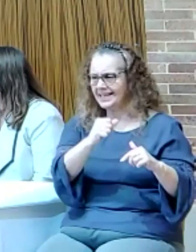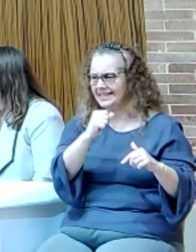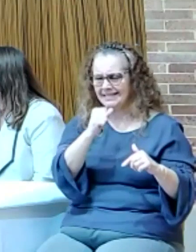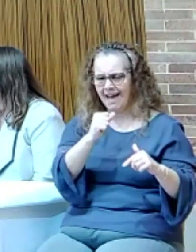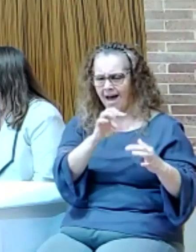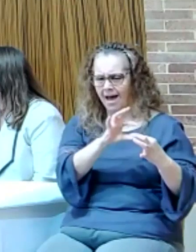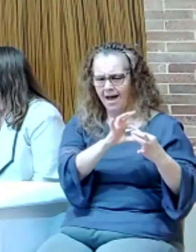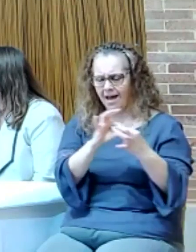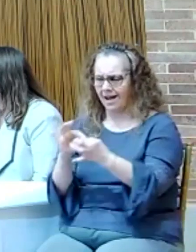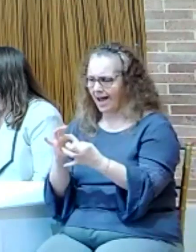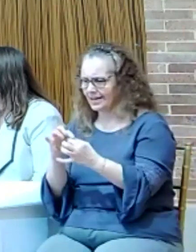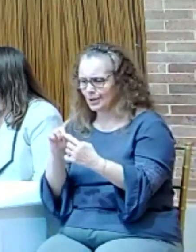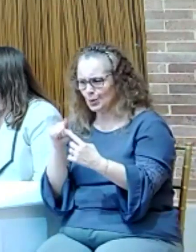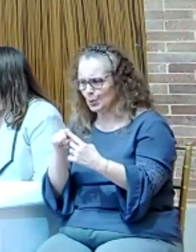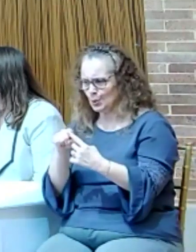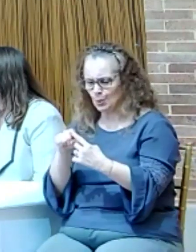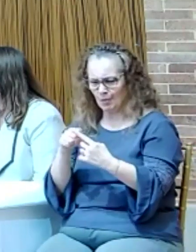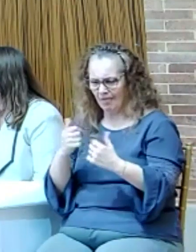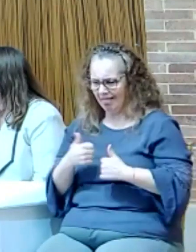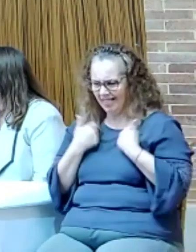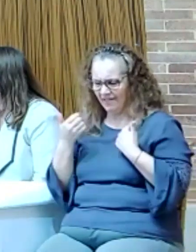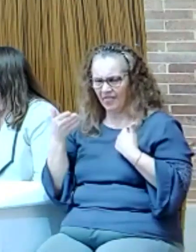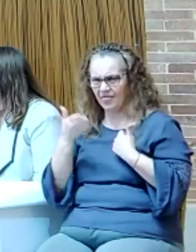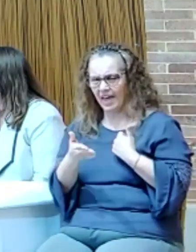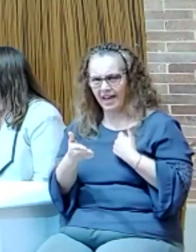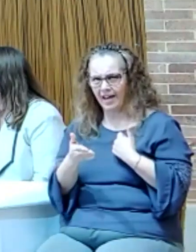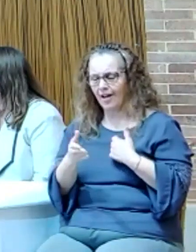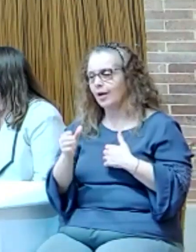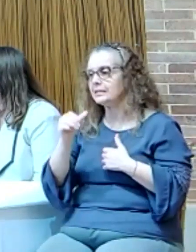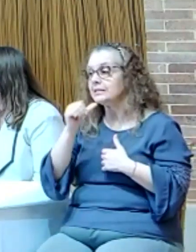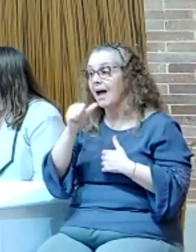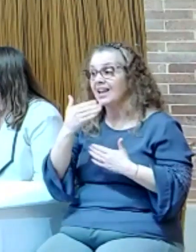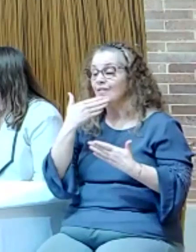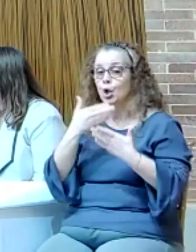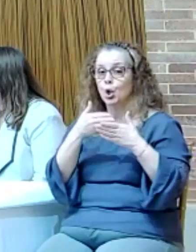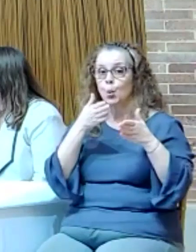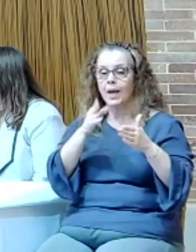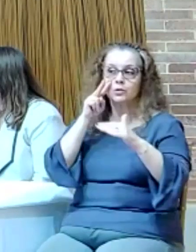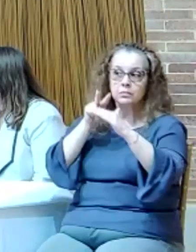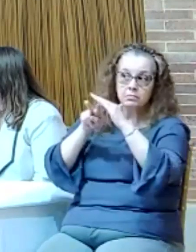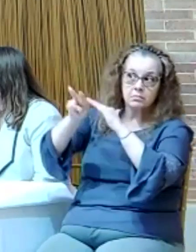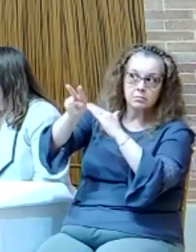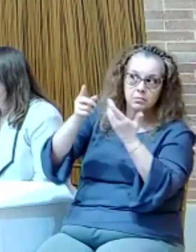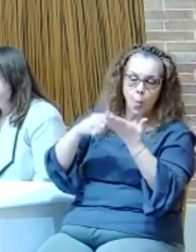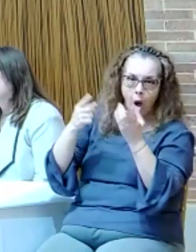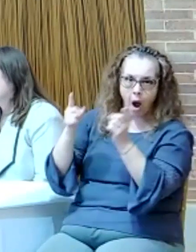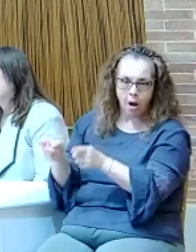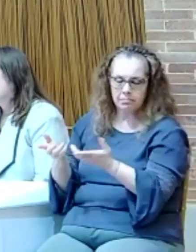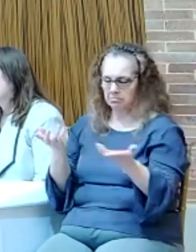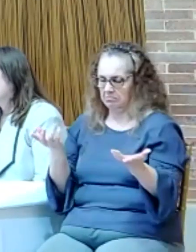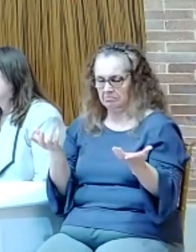whatsoever on the quality of the tency it's not even a good predictor as to how the